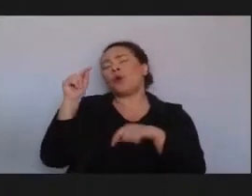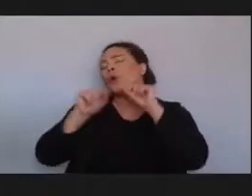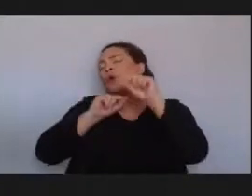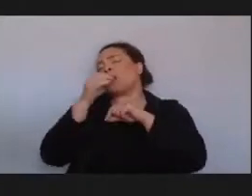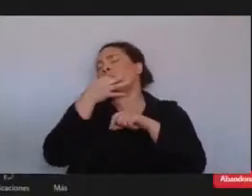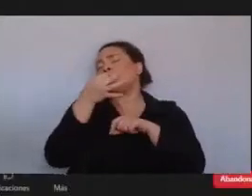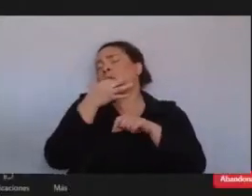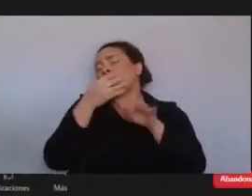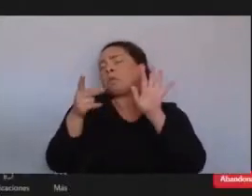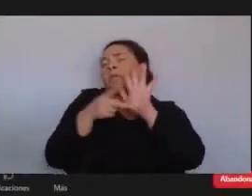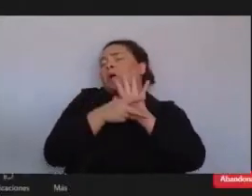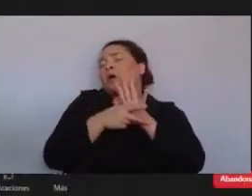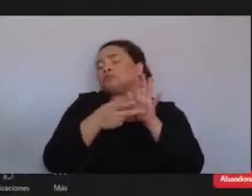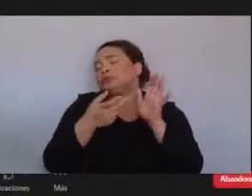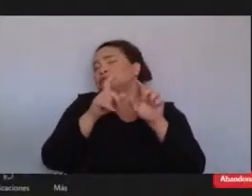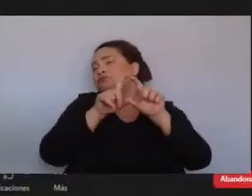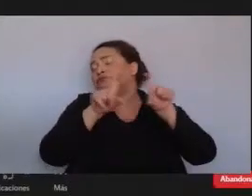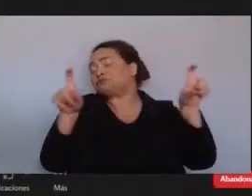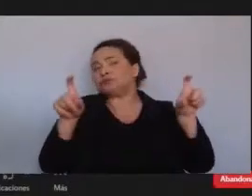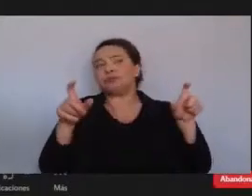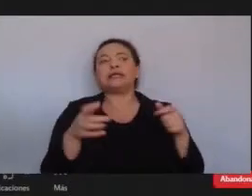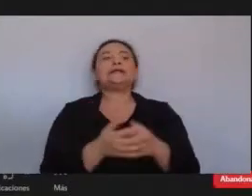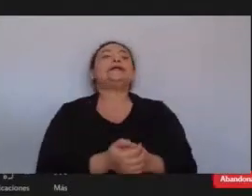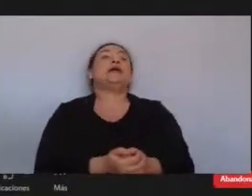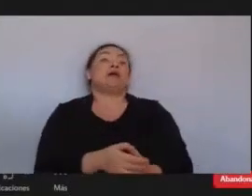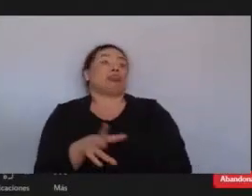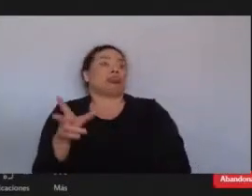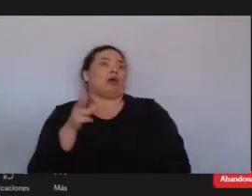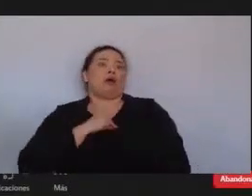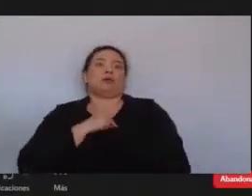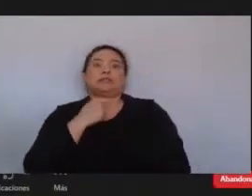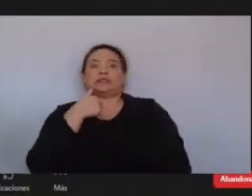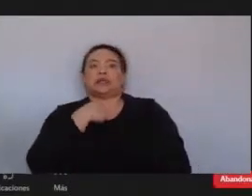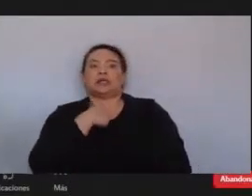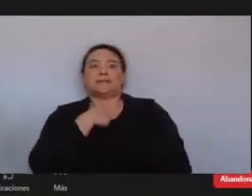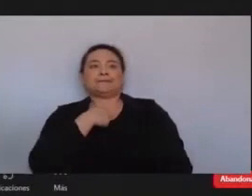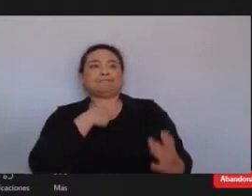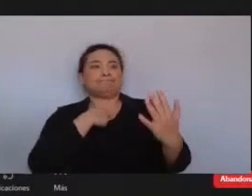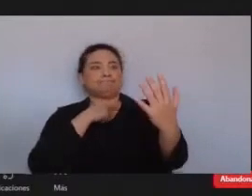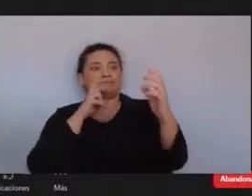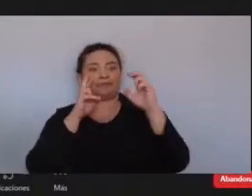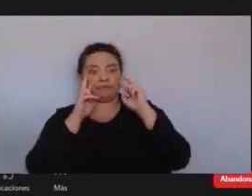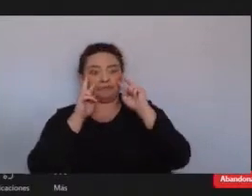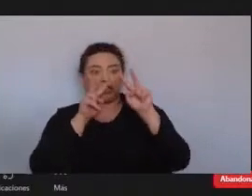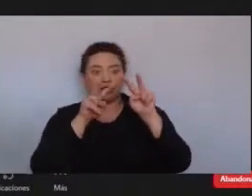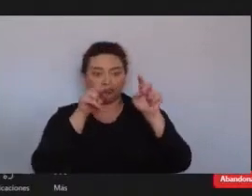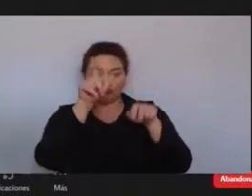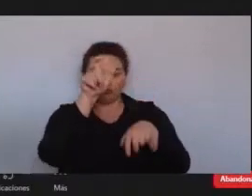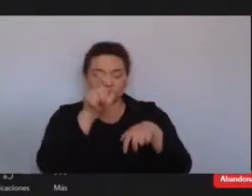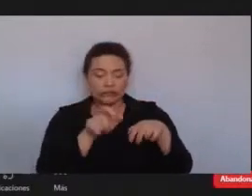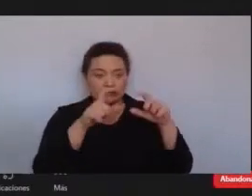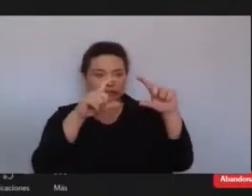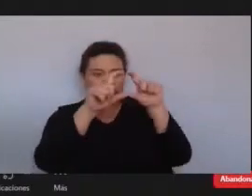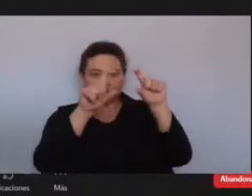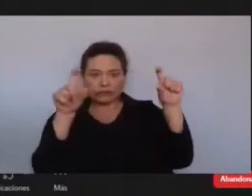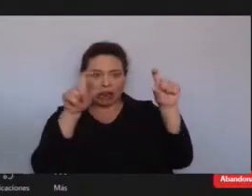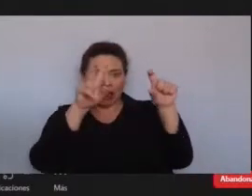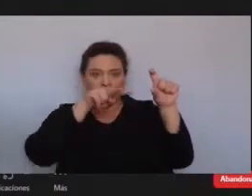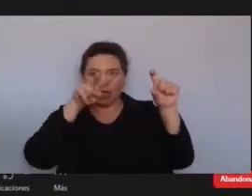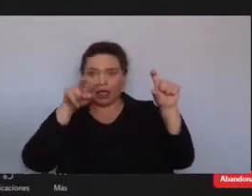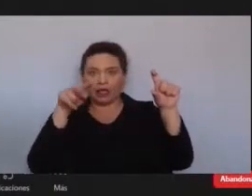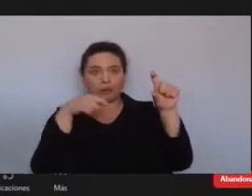And it's tricky to understand what really is my